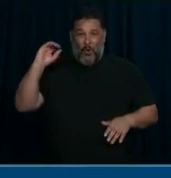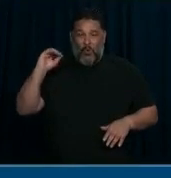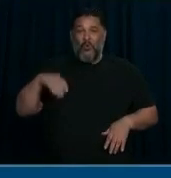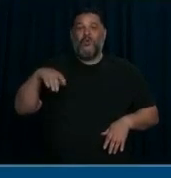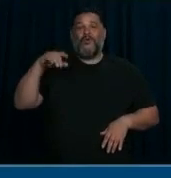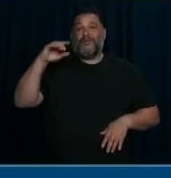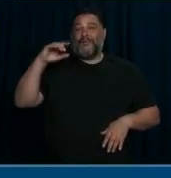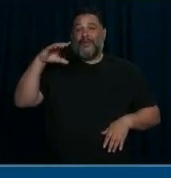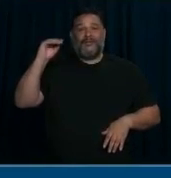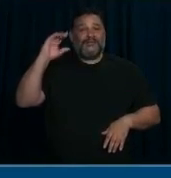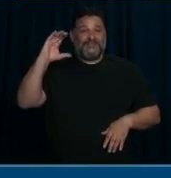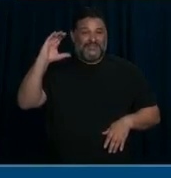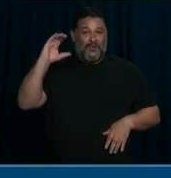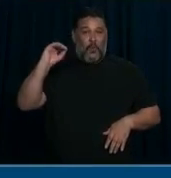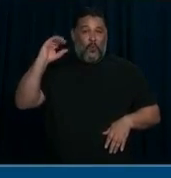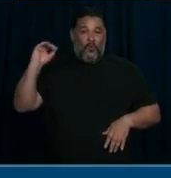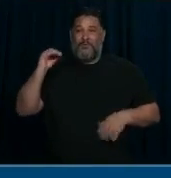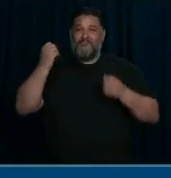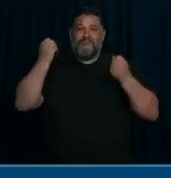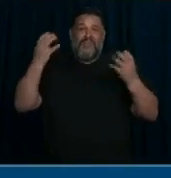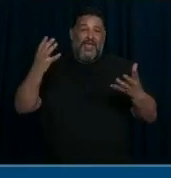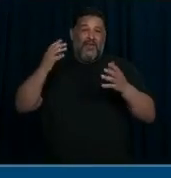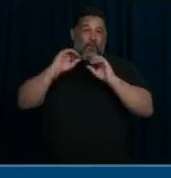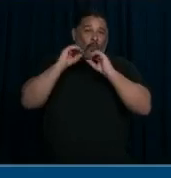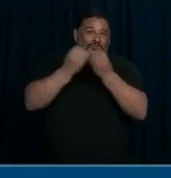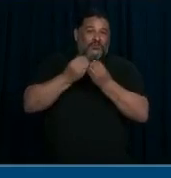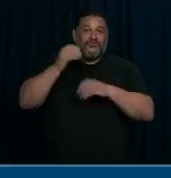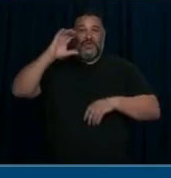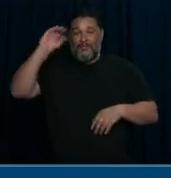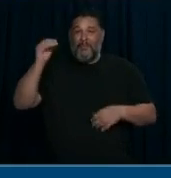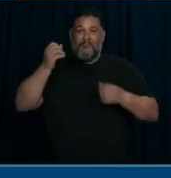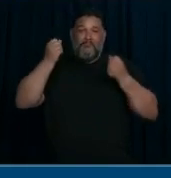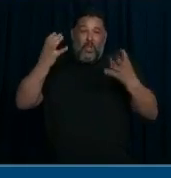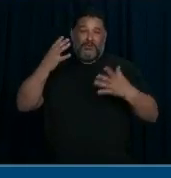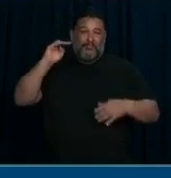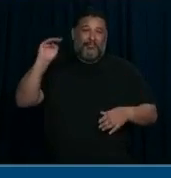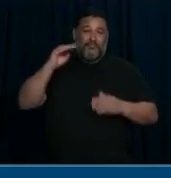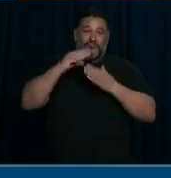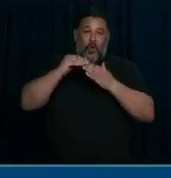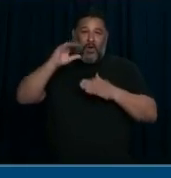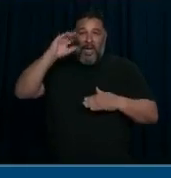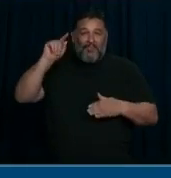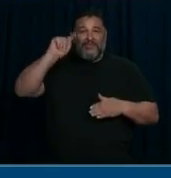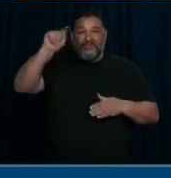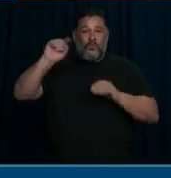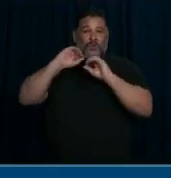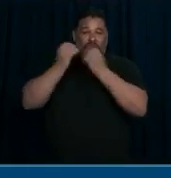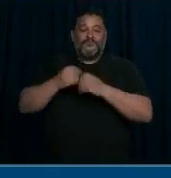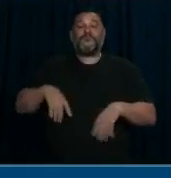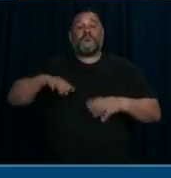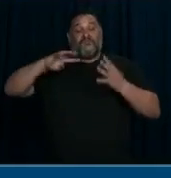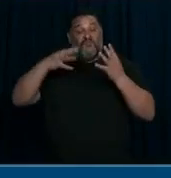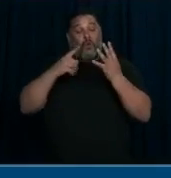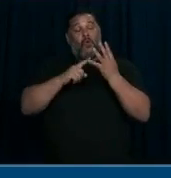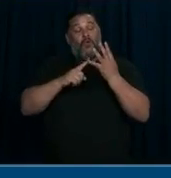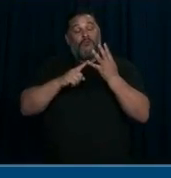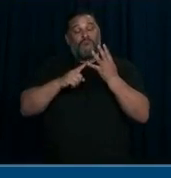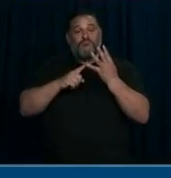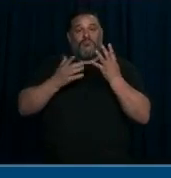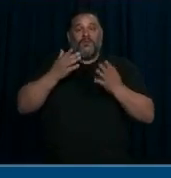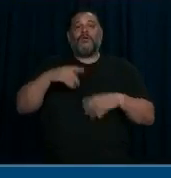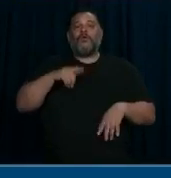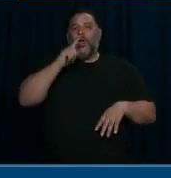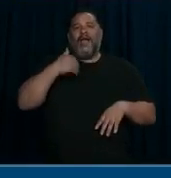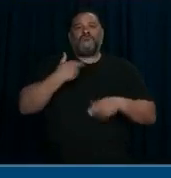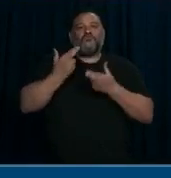of multiple entities, multi-million-dollar entities. That would be me. And then maybe the fourth test is who has the resources to defeat